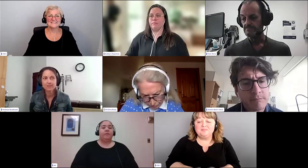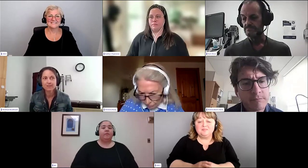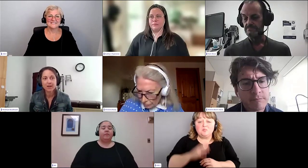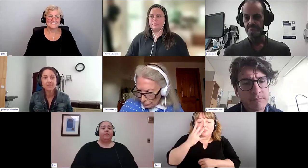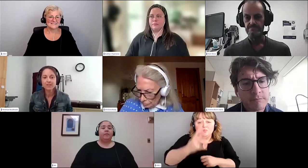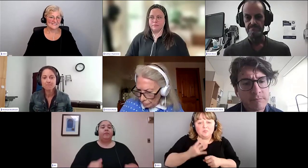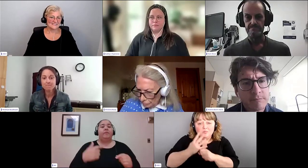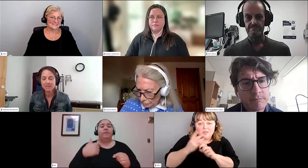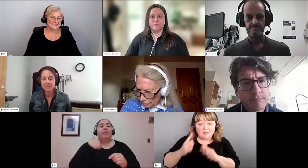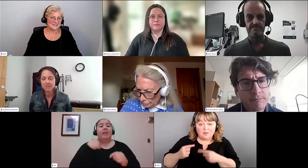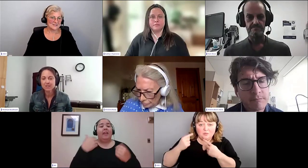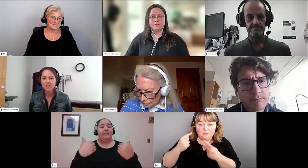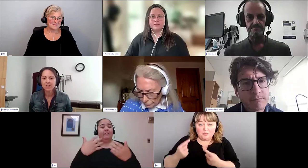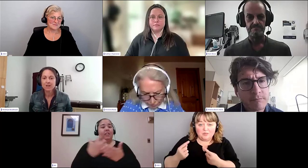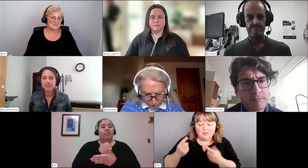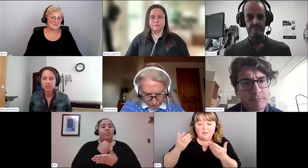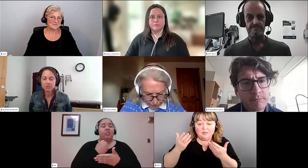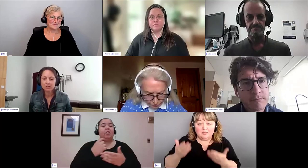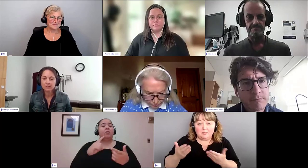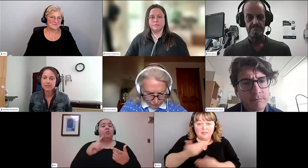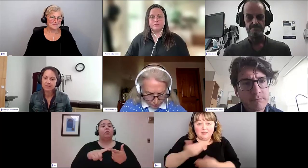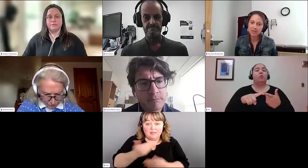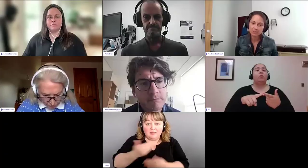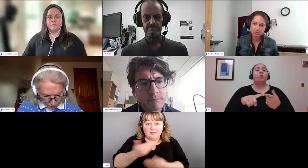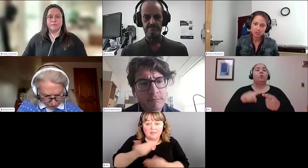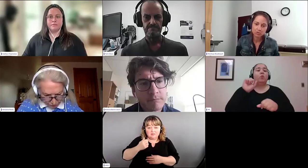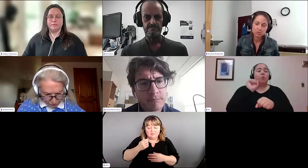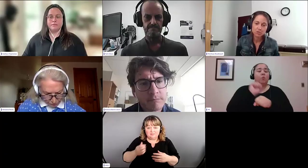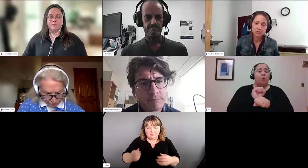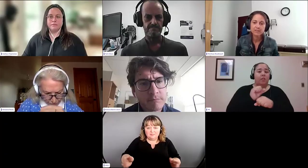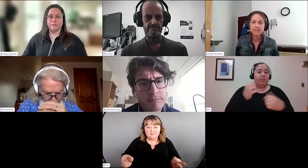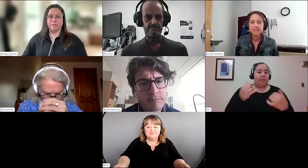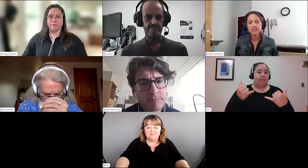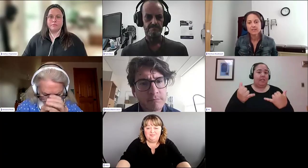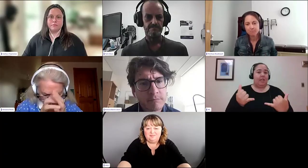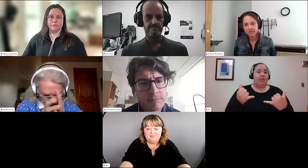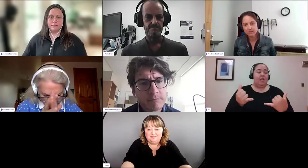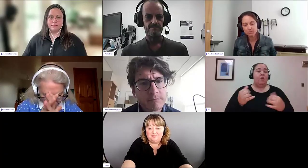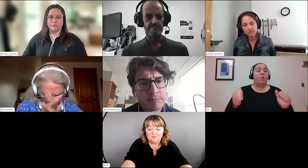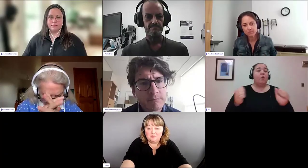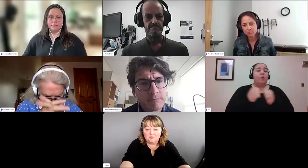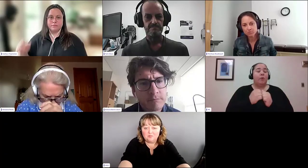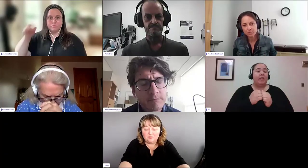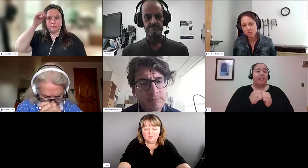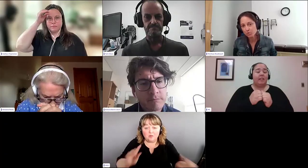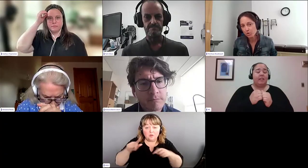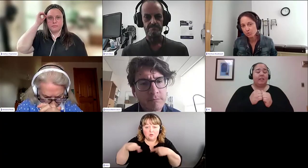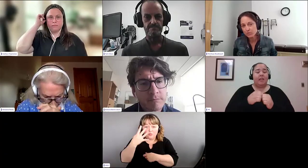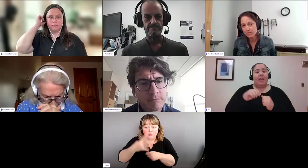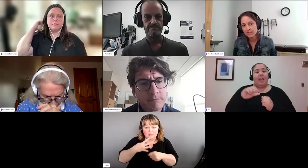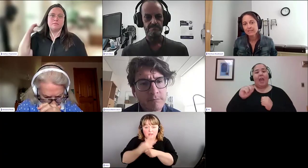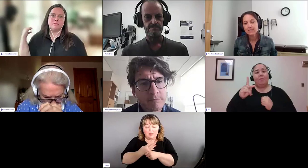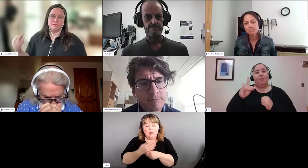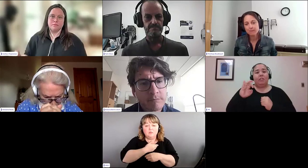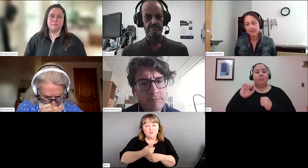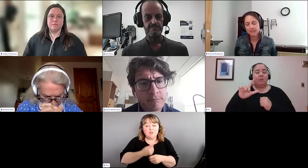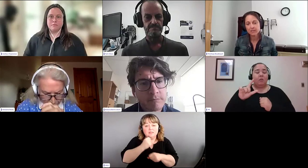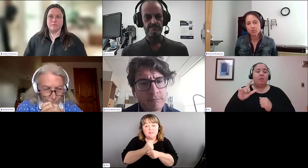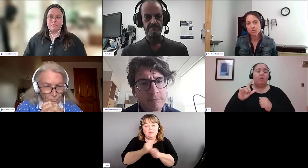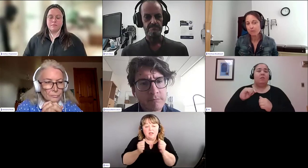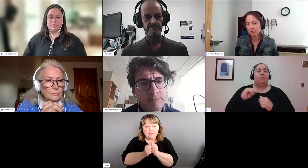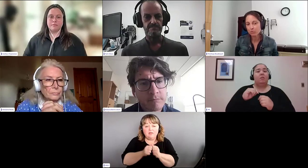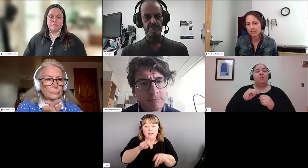the opportunity to work now with in First Nations